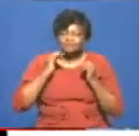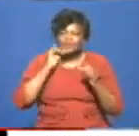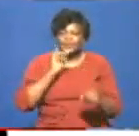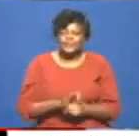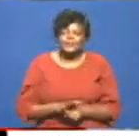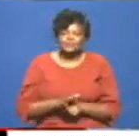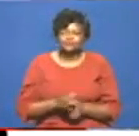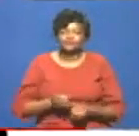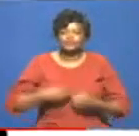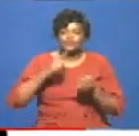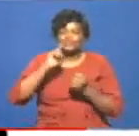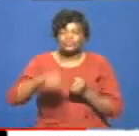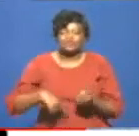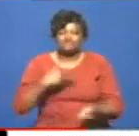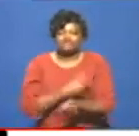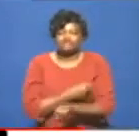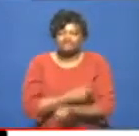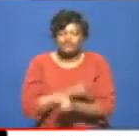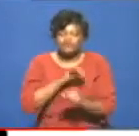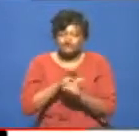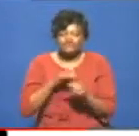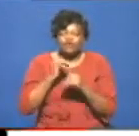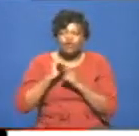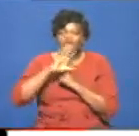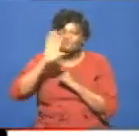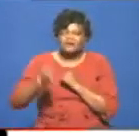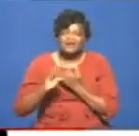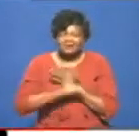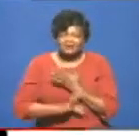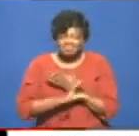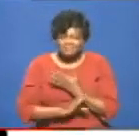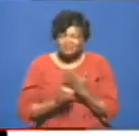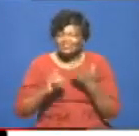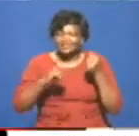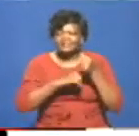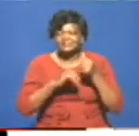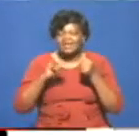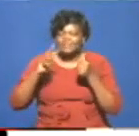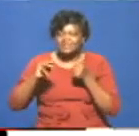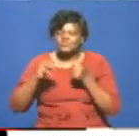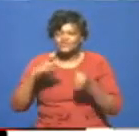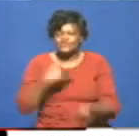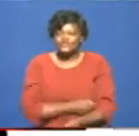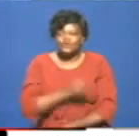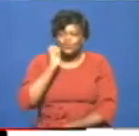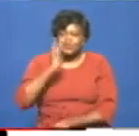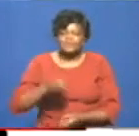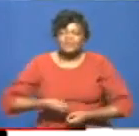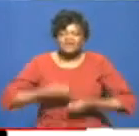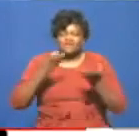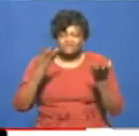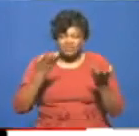doses of COVID-19 vaccine to all African countries, out of which 600 million doses will be issued